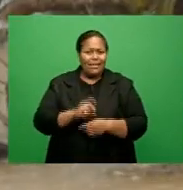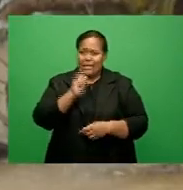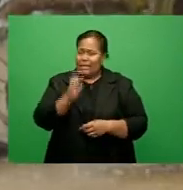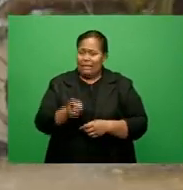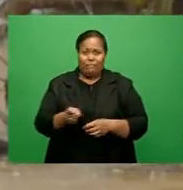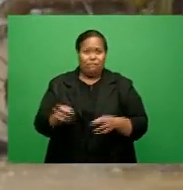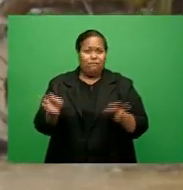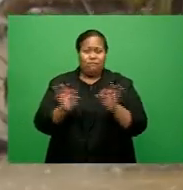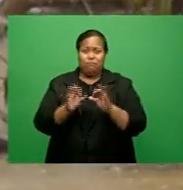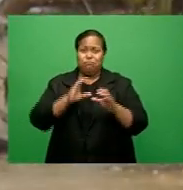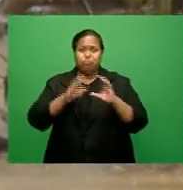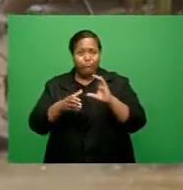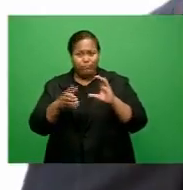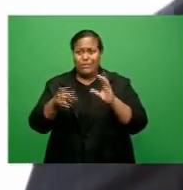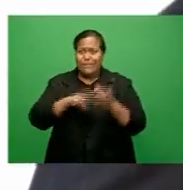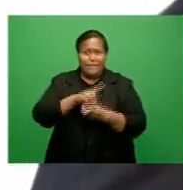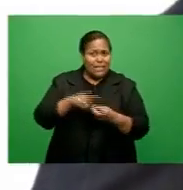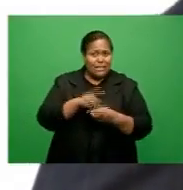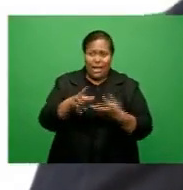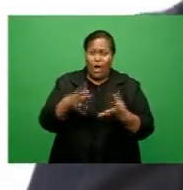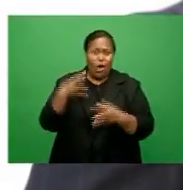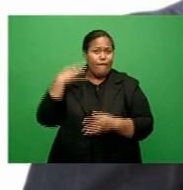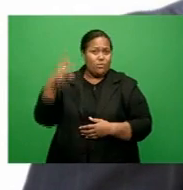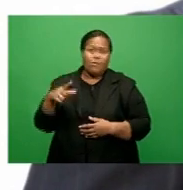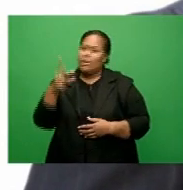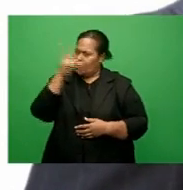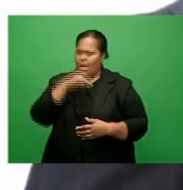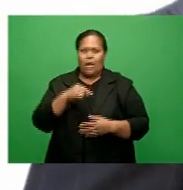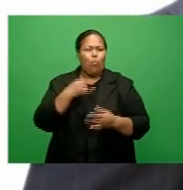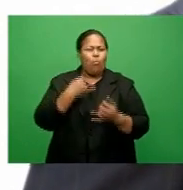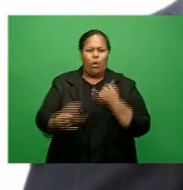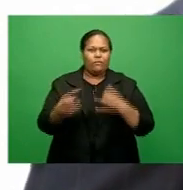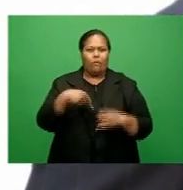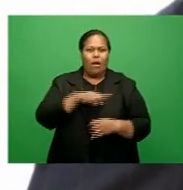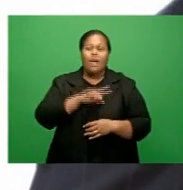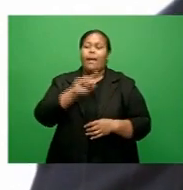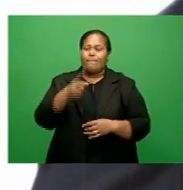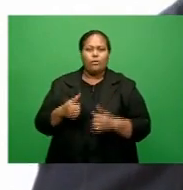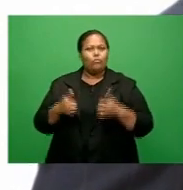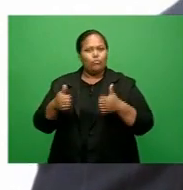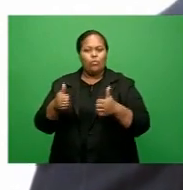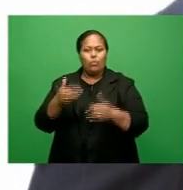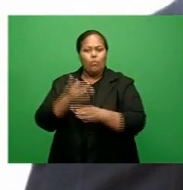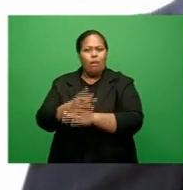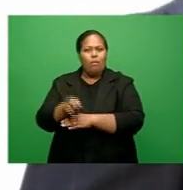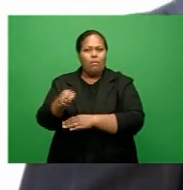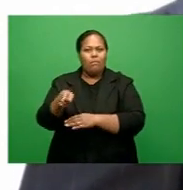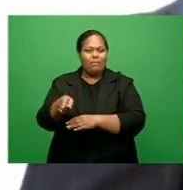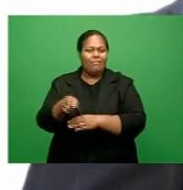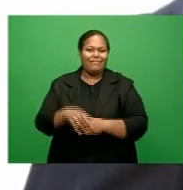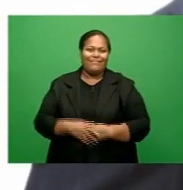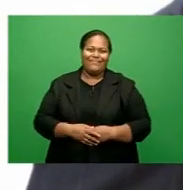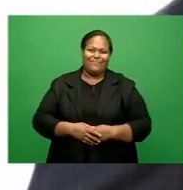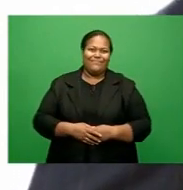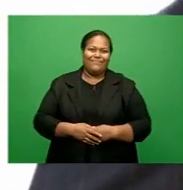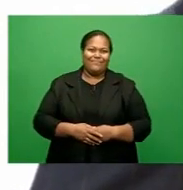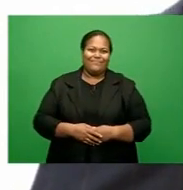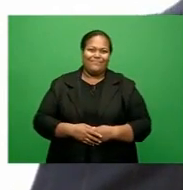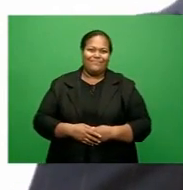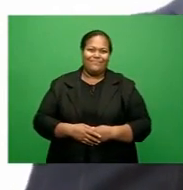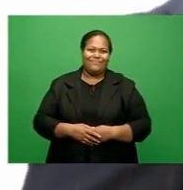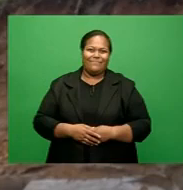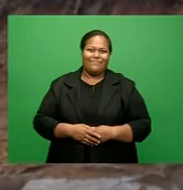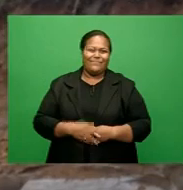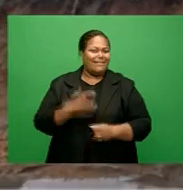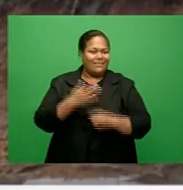by our disaster response officials could have spelled a catastrophe of the highest order, but that did